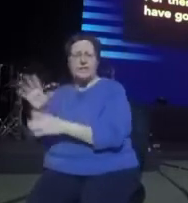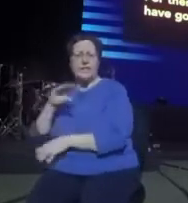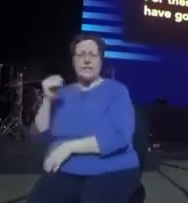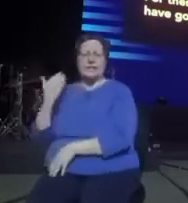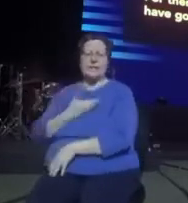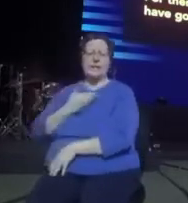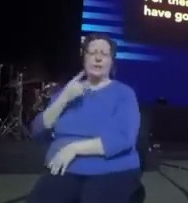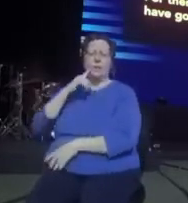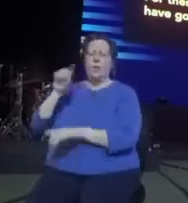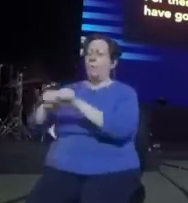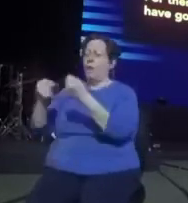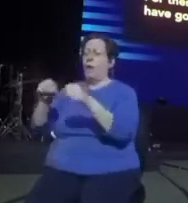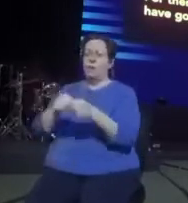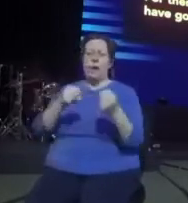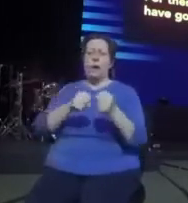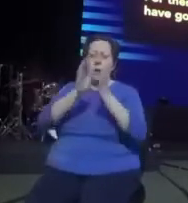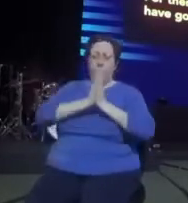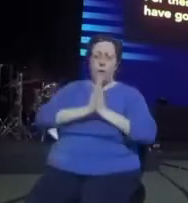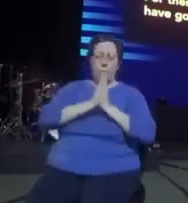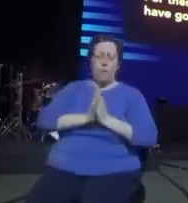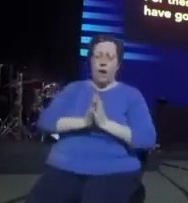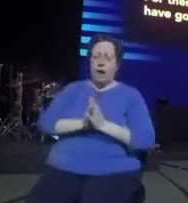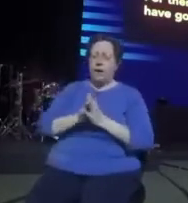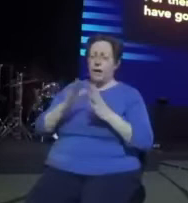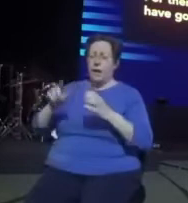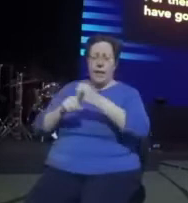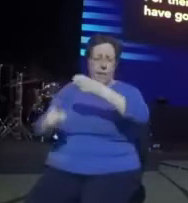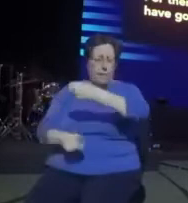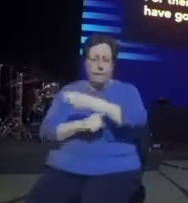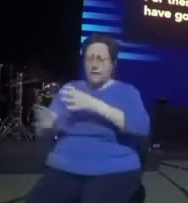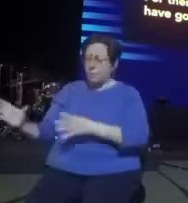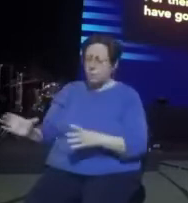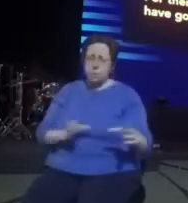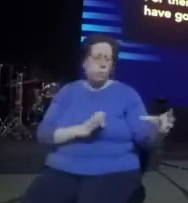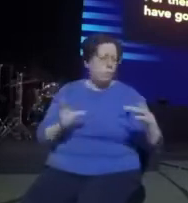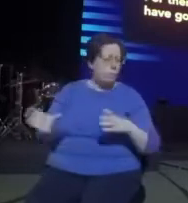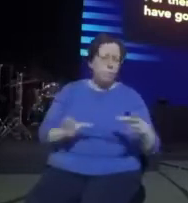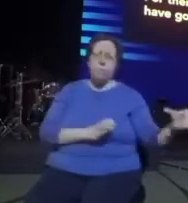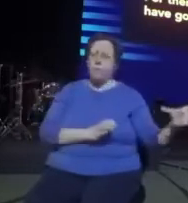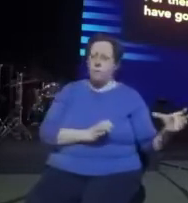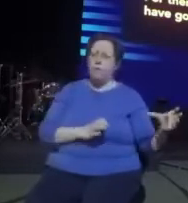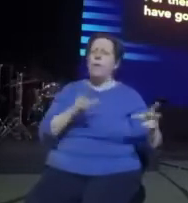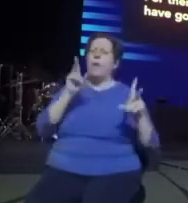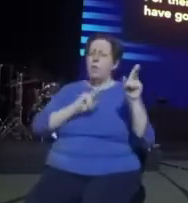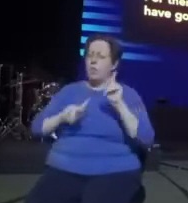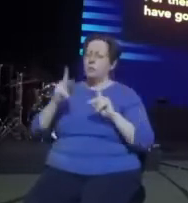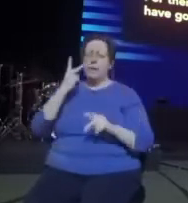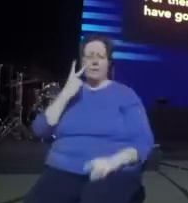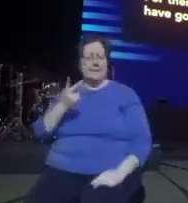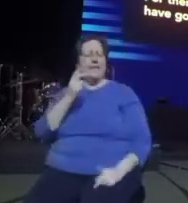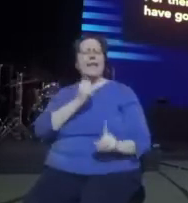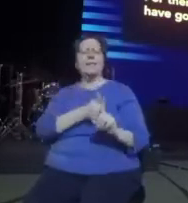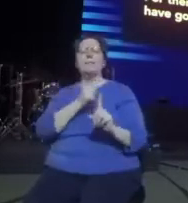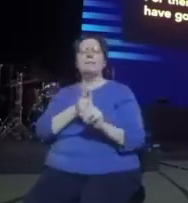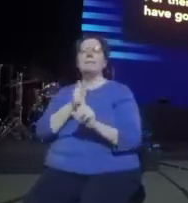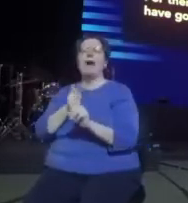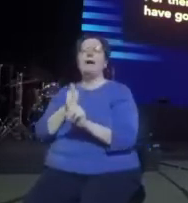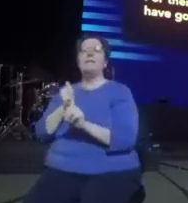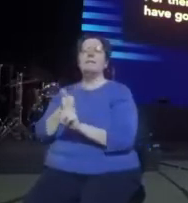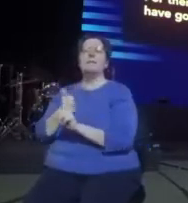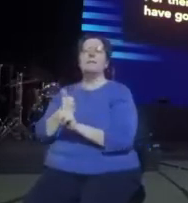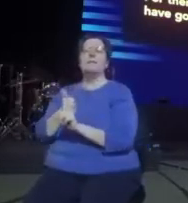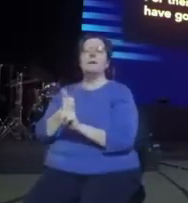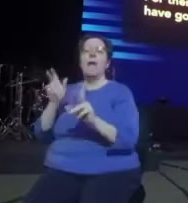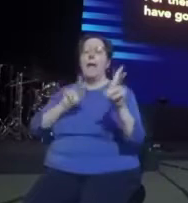were breaking it and praying over it. We're working all the time. They actually see themselves